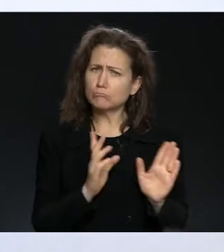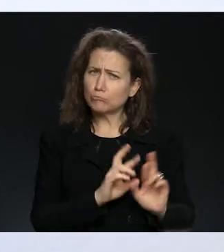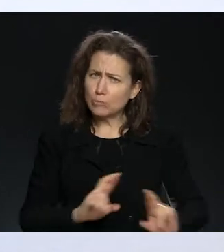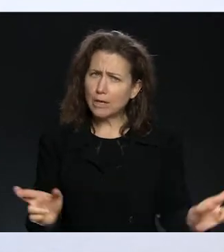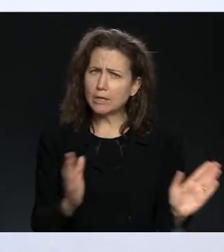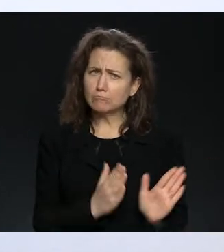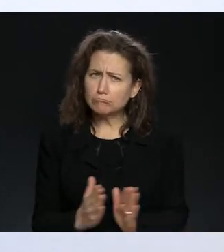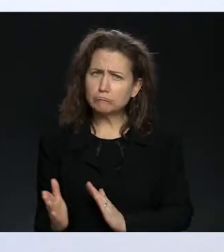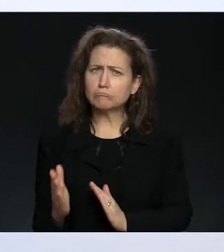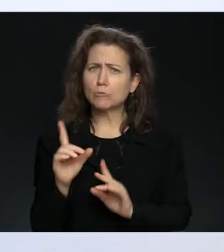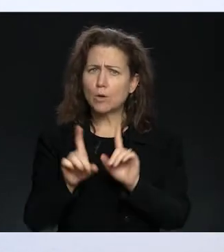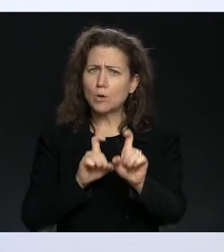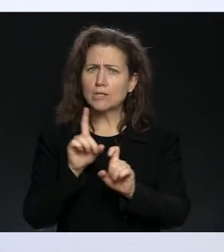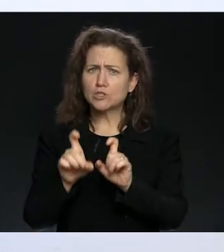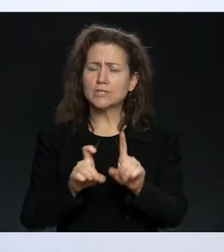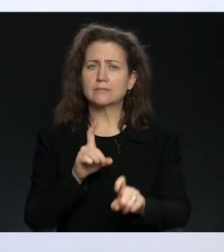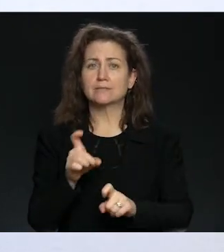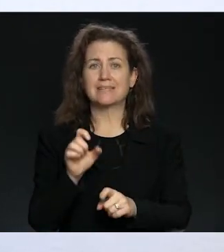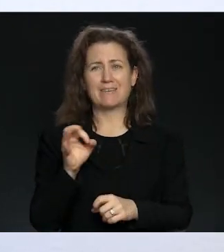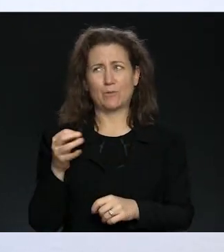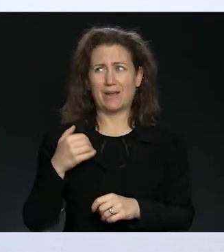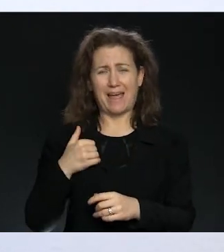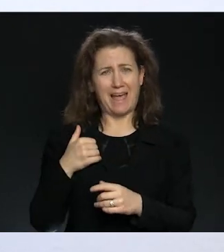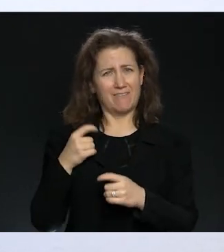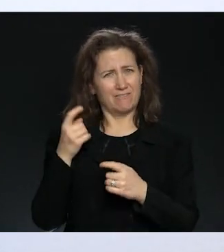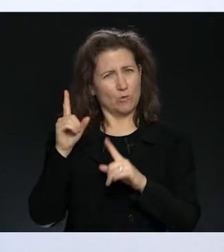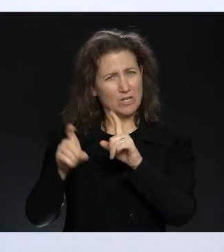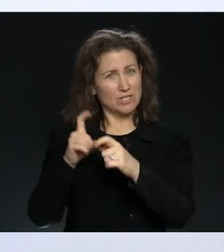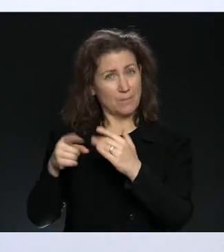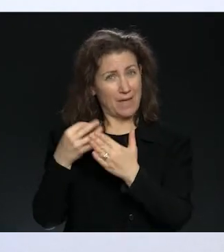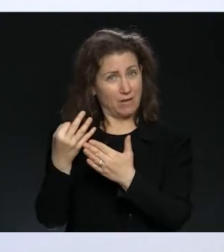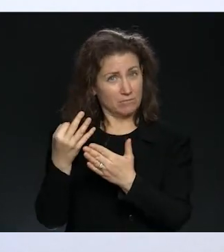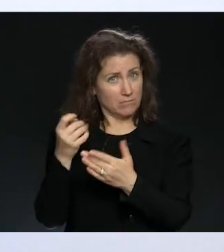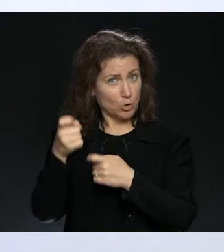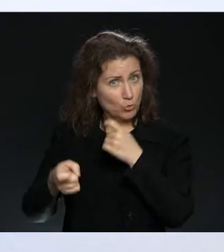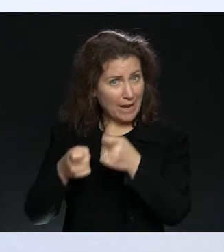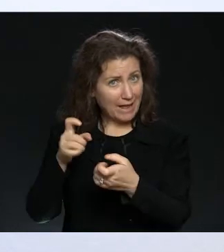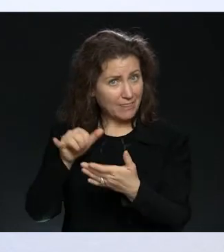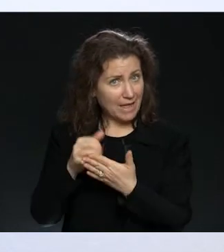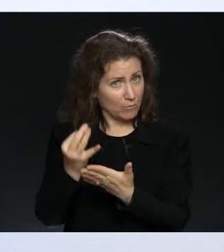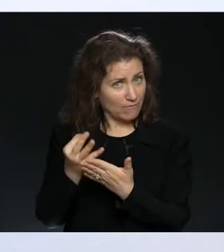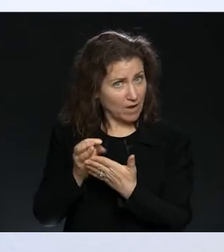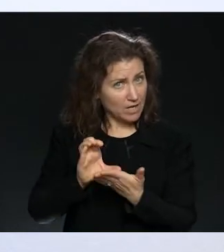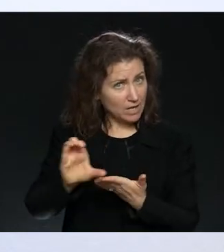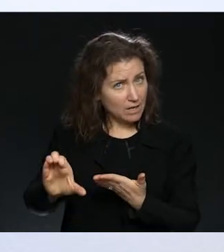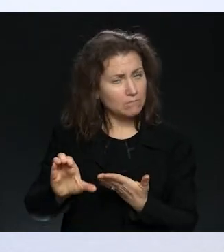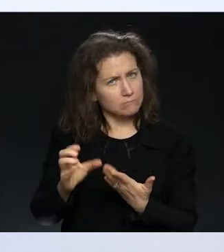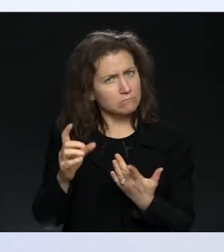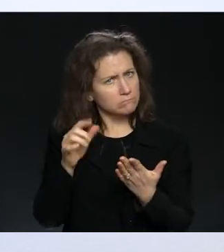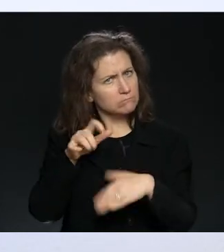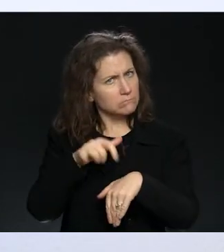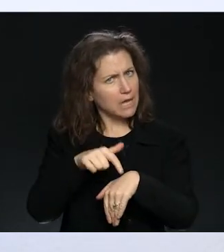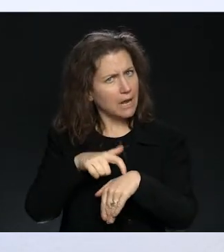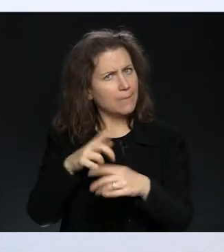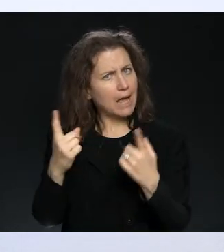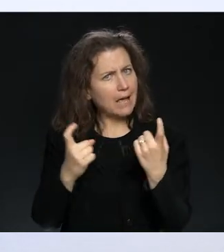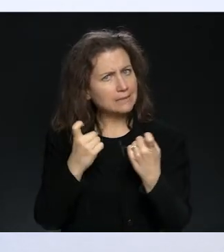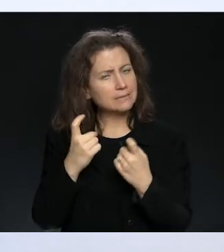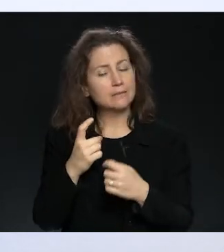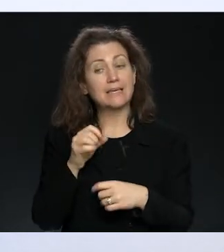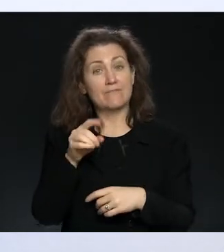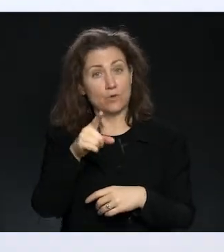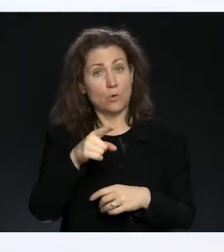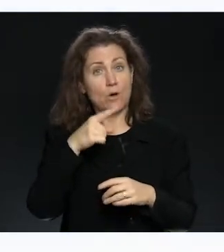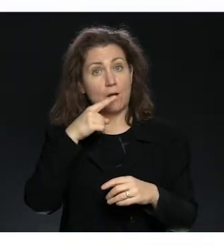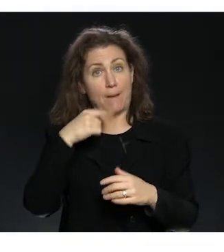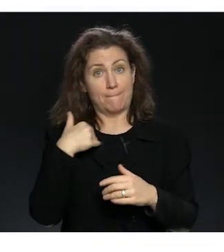there and you have questions on that, this is the time to ask. If you are a member of the public, please notify staff that you will be